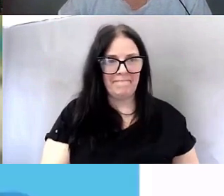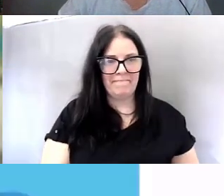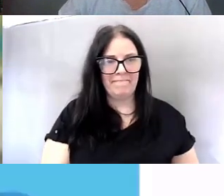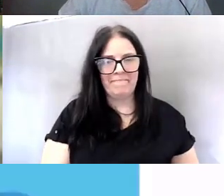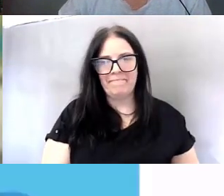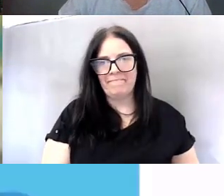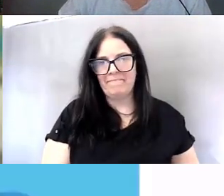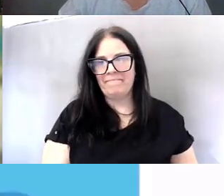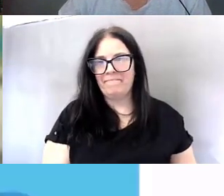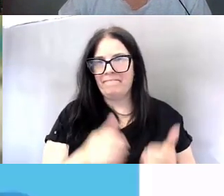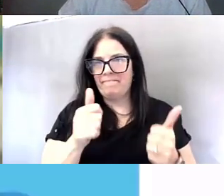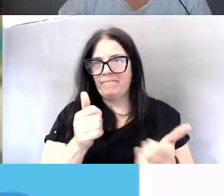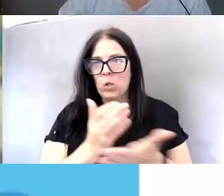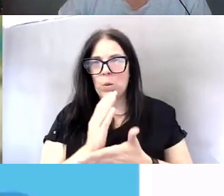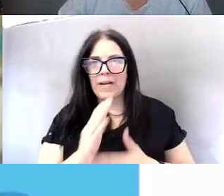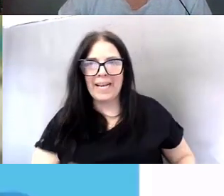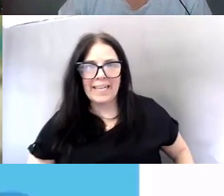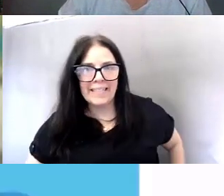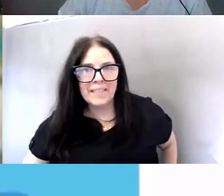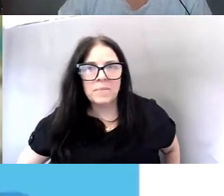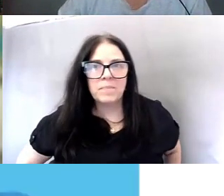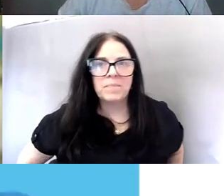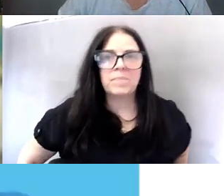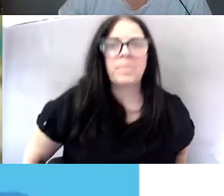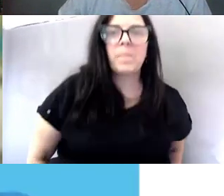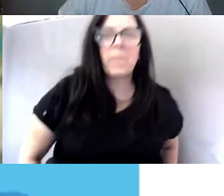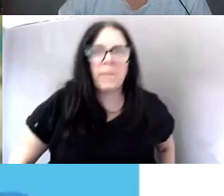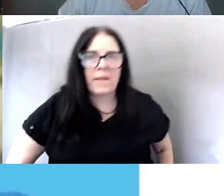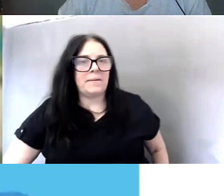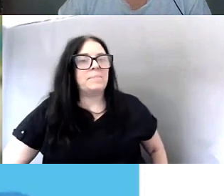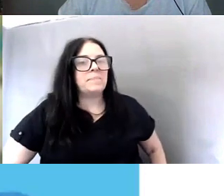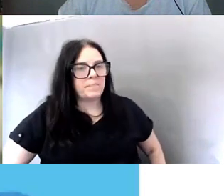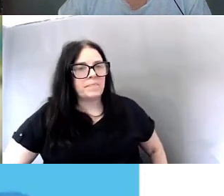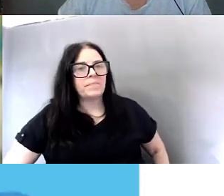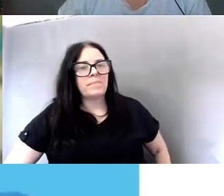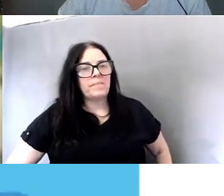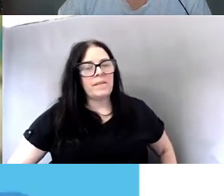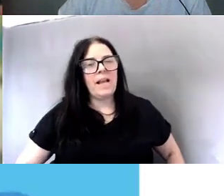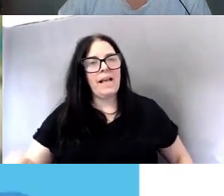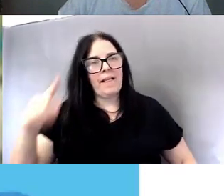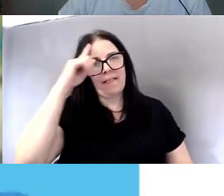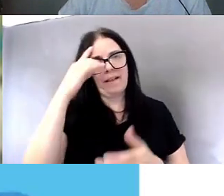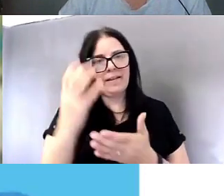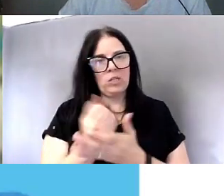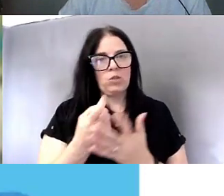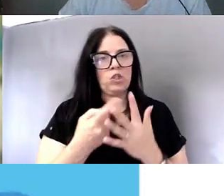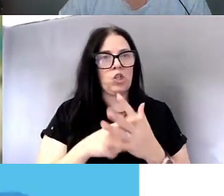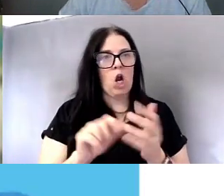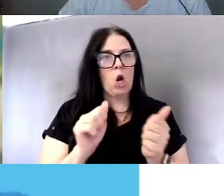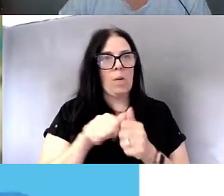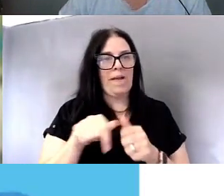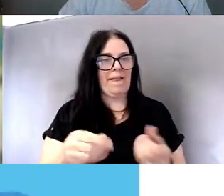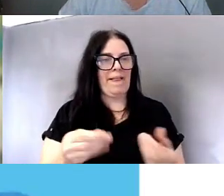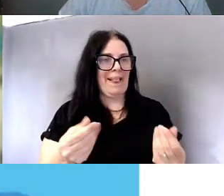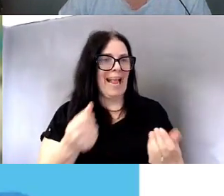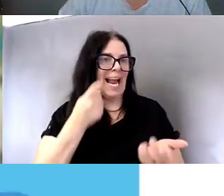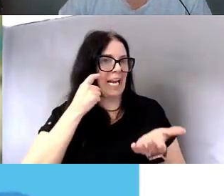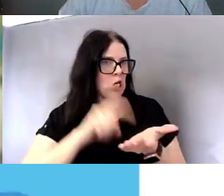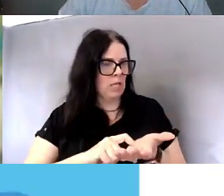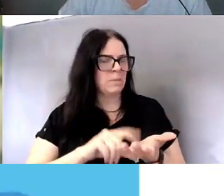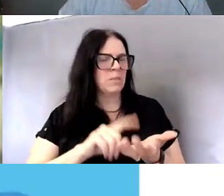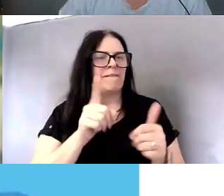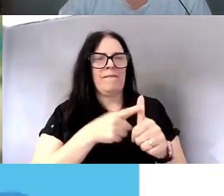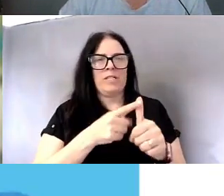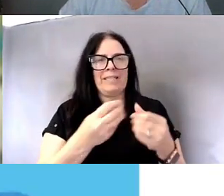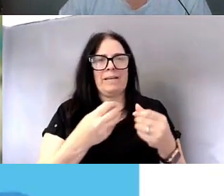Okay, I think it's time to start with our land acknowledgement. So give me 1 second. It